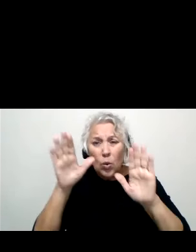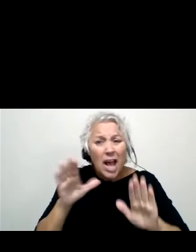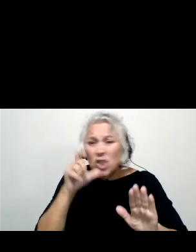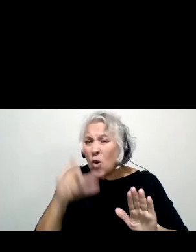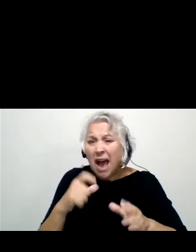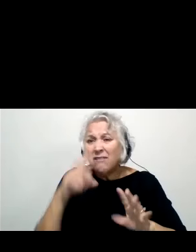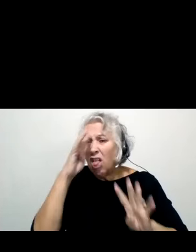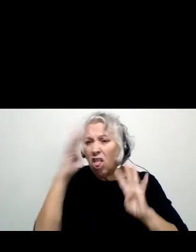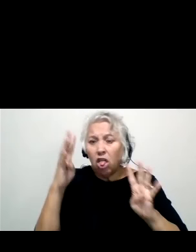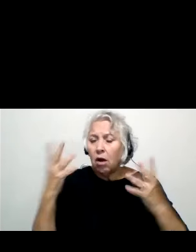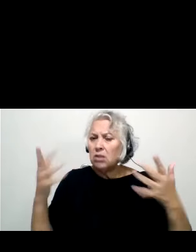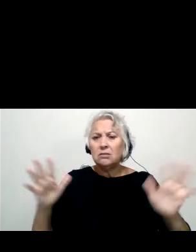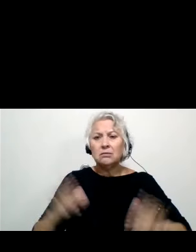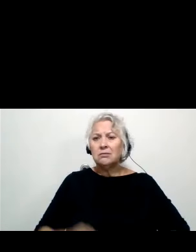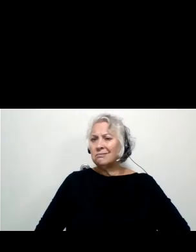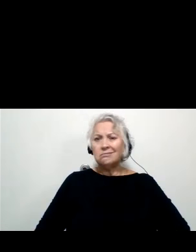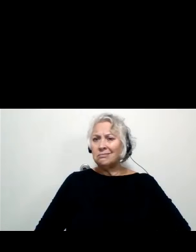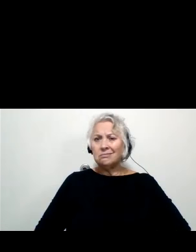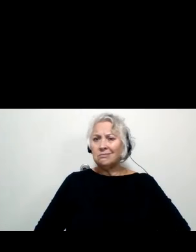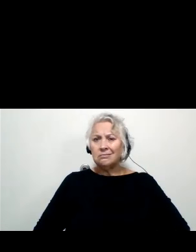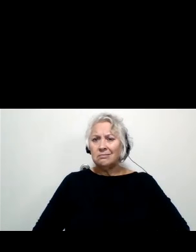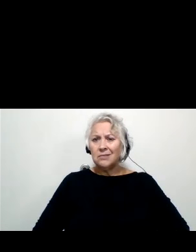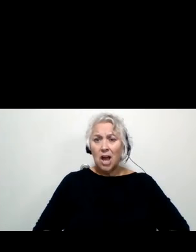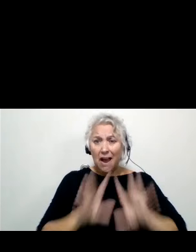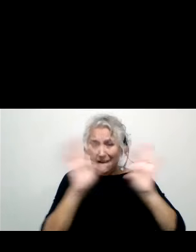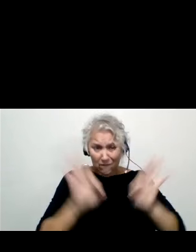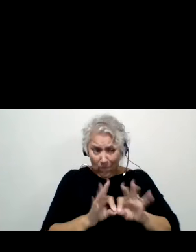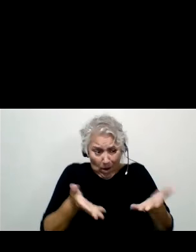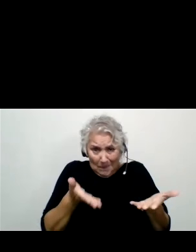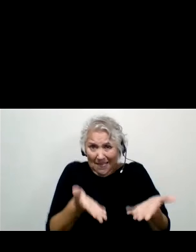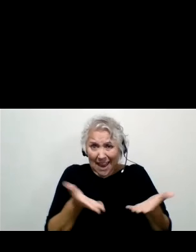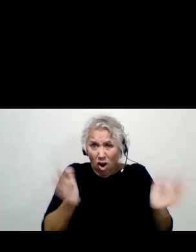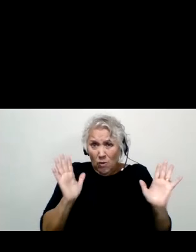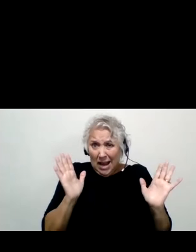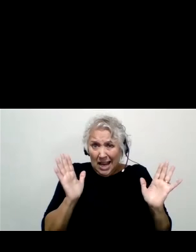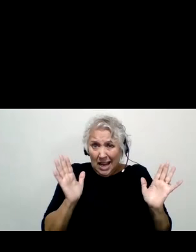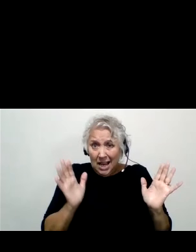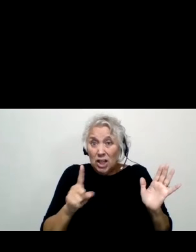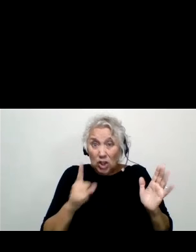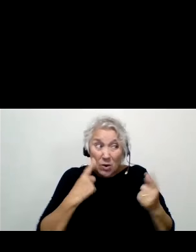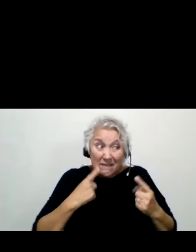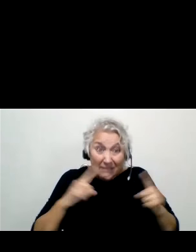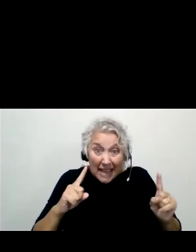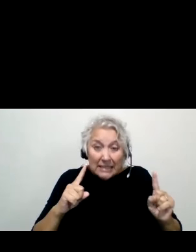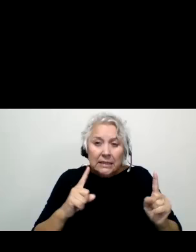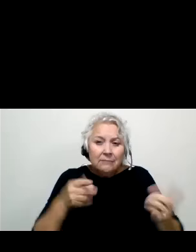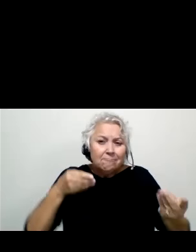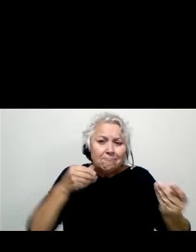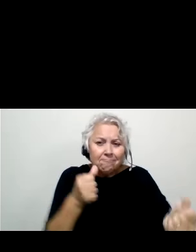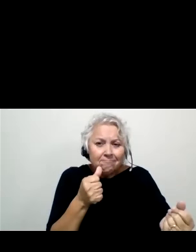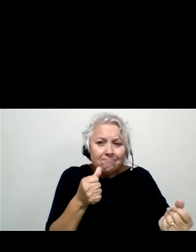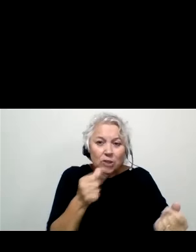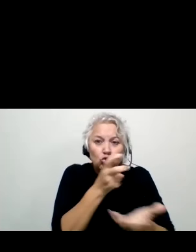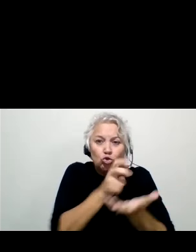it up. Again, the form already exists, and it's in order to effectively and efficiently transfer